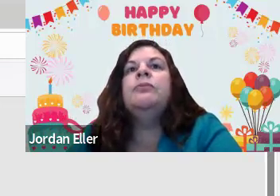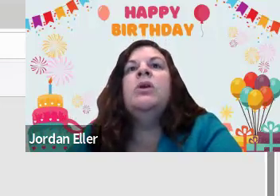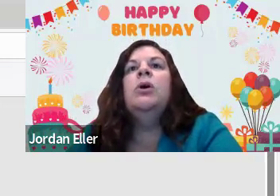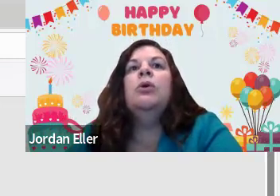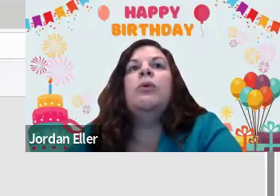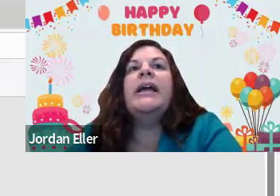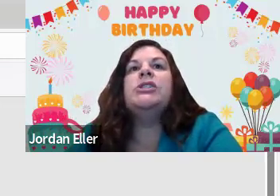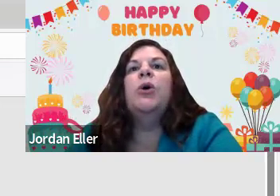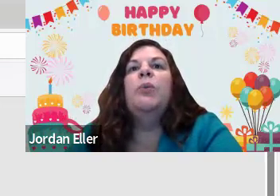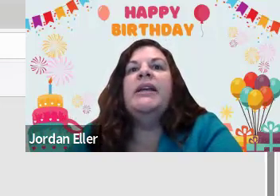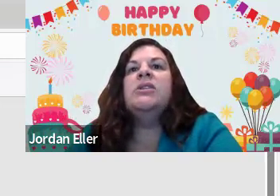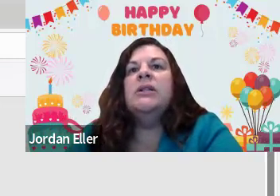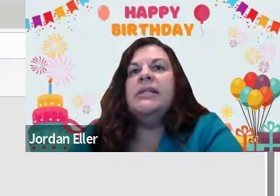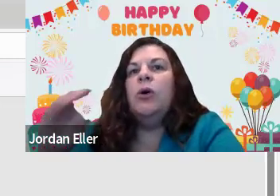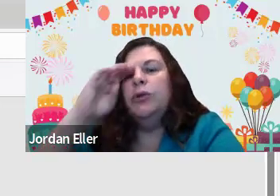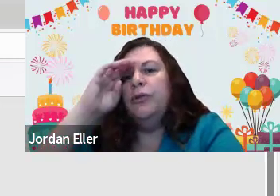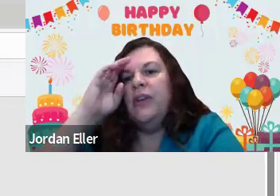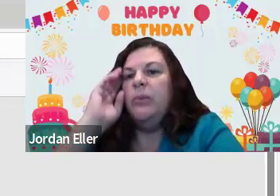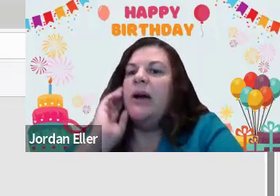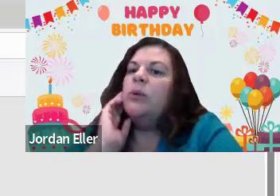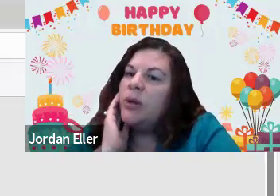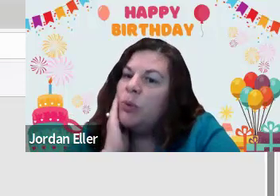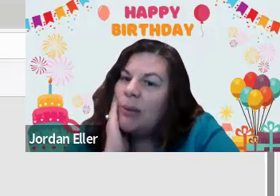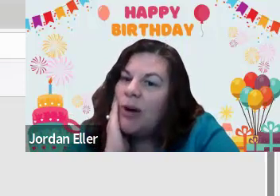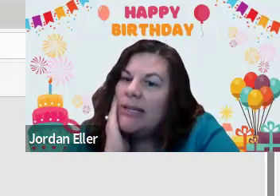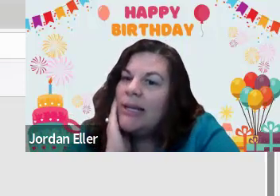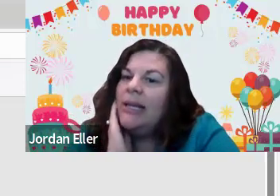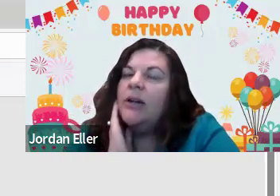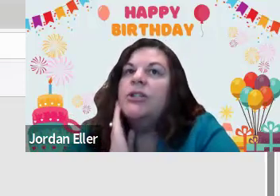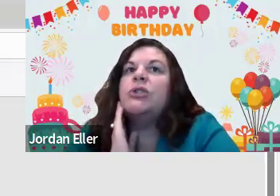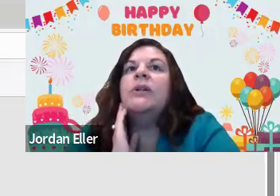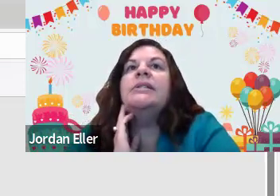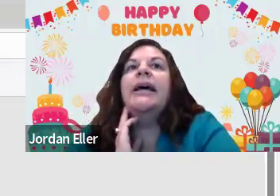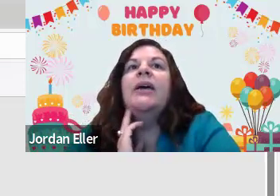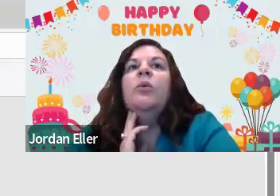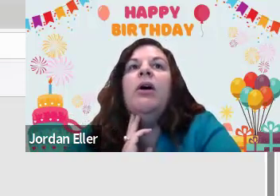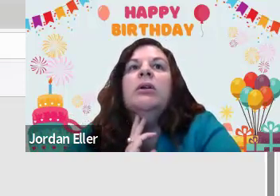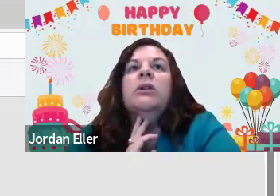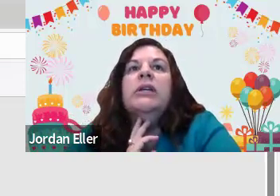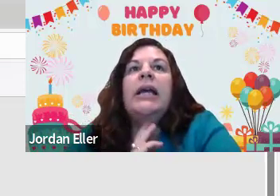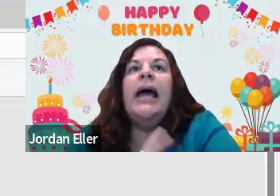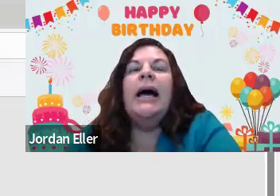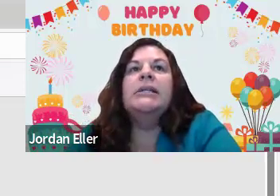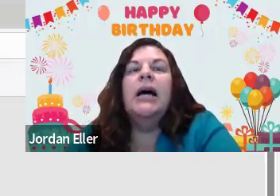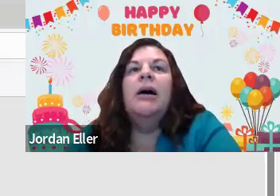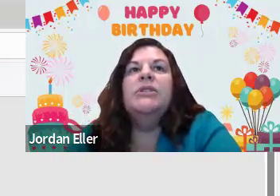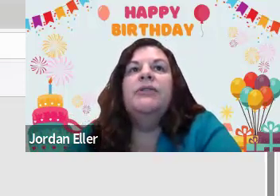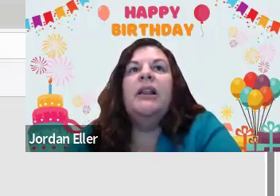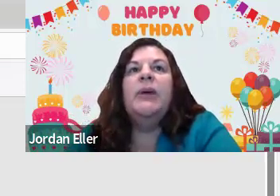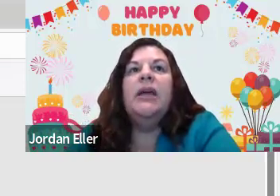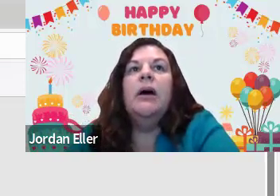priorities. Right. So based on stakeholder feedback, which I will summarize again here in just one second, we are looking